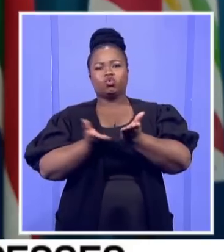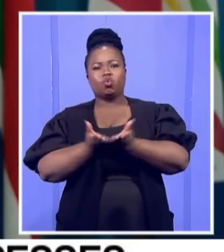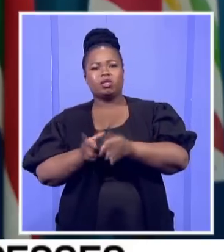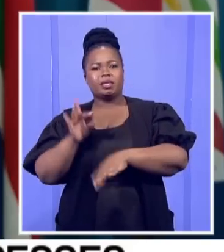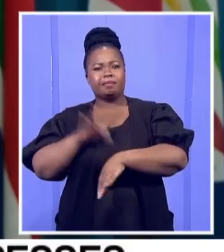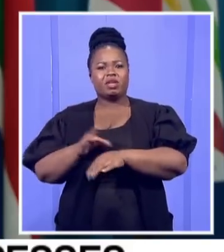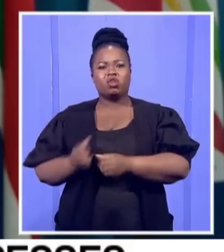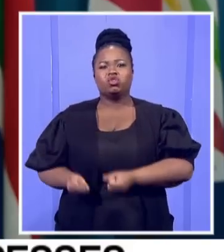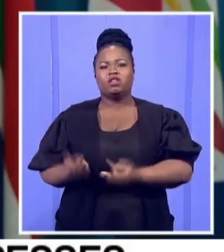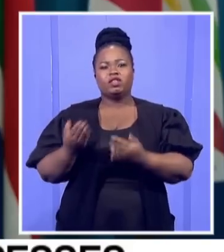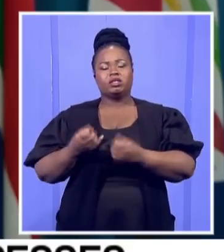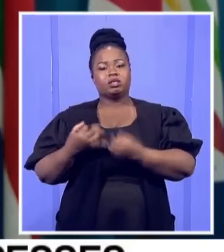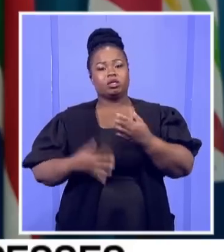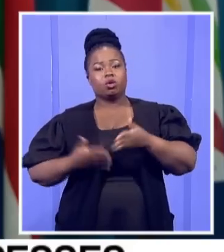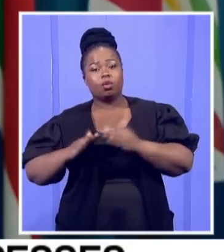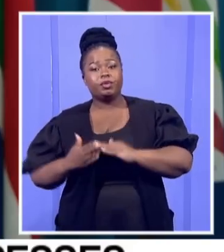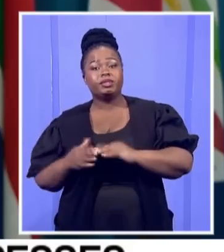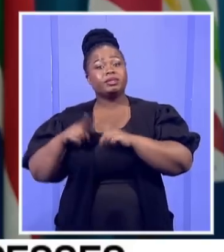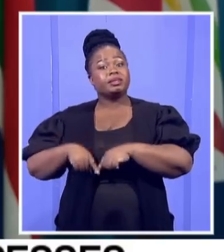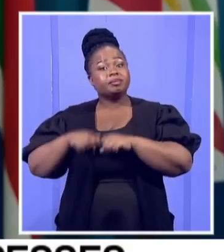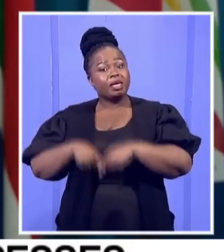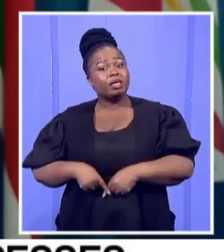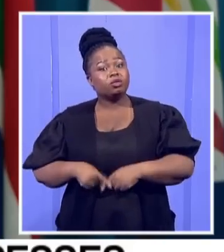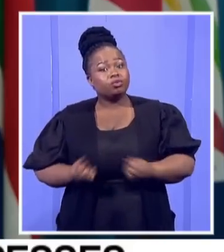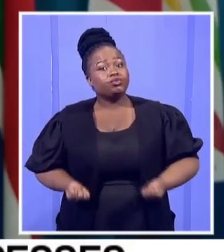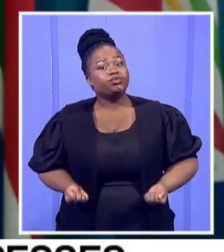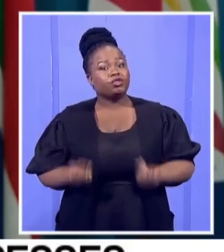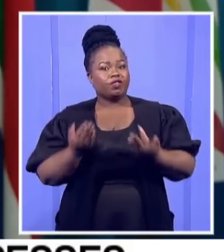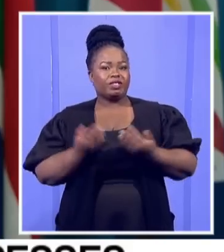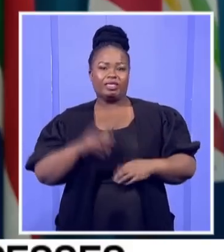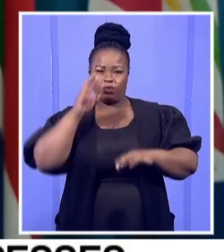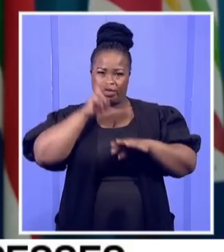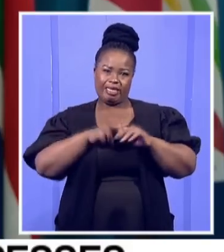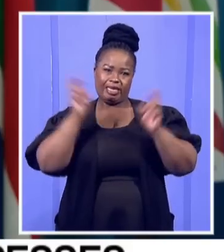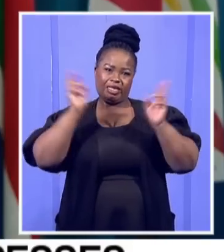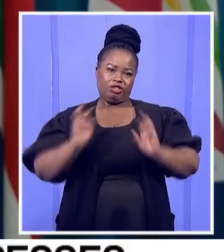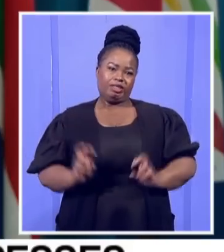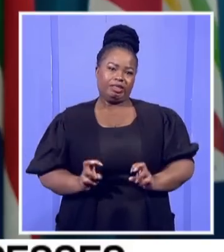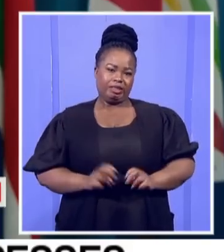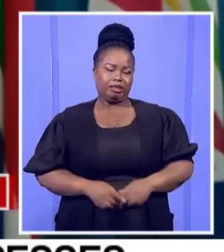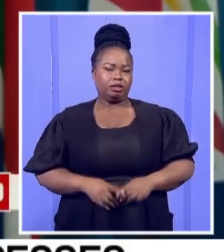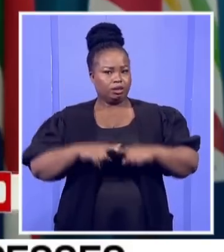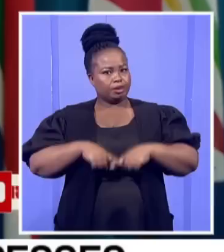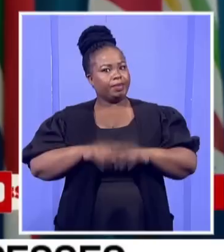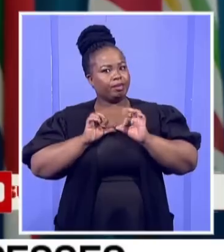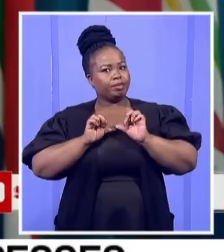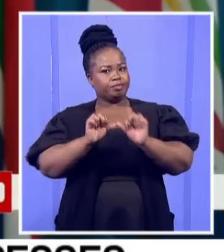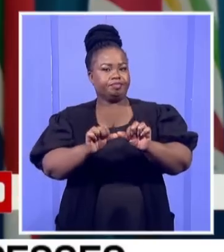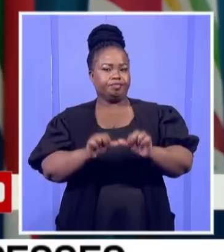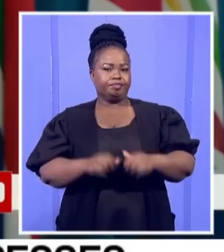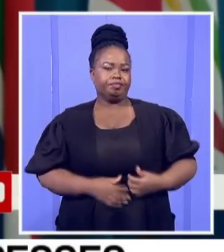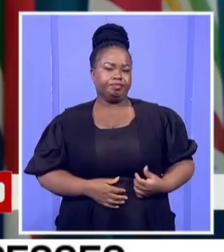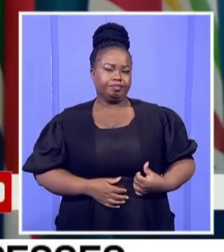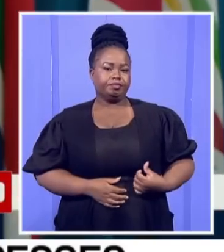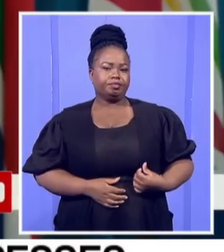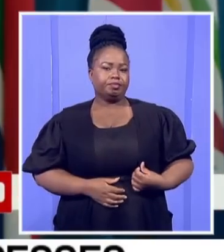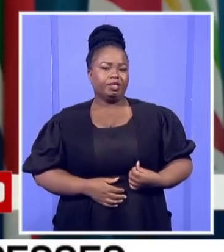services, communities rely on services that require dependable electricity.